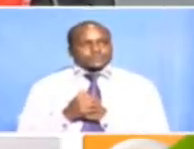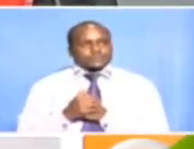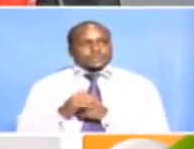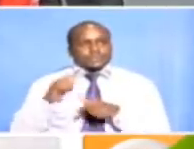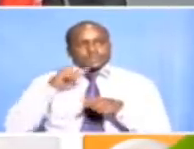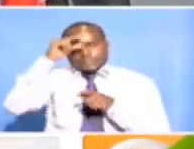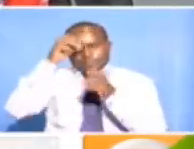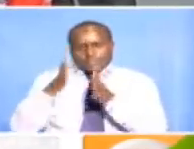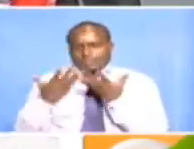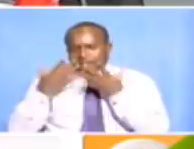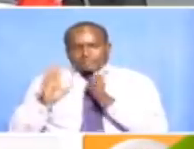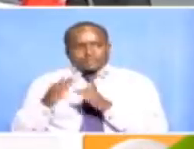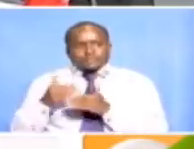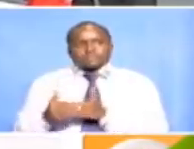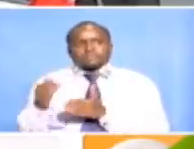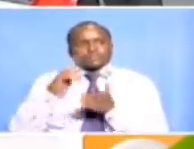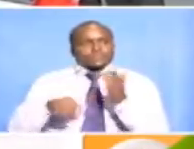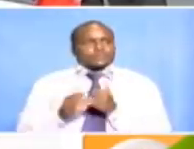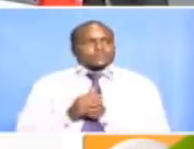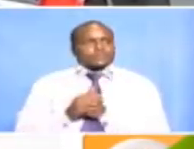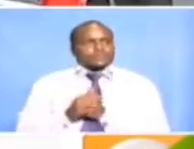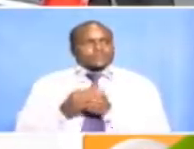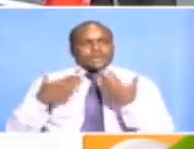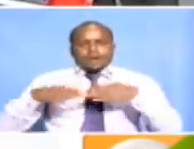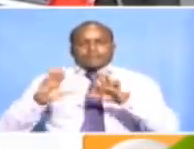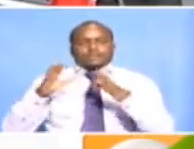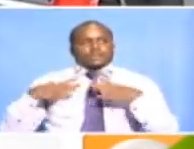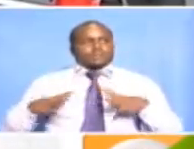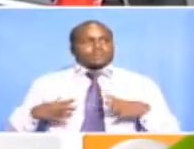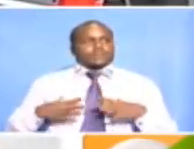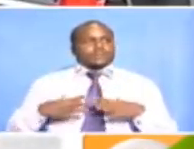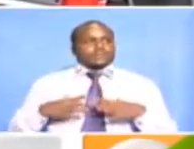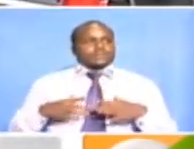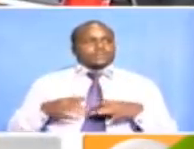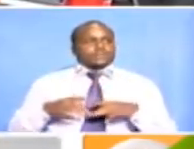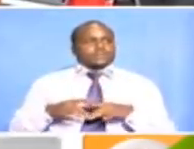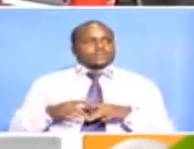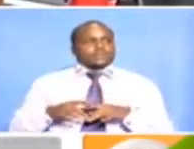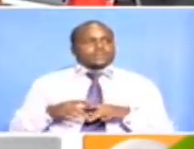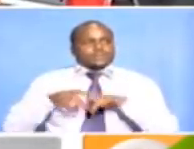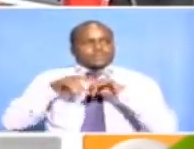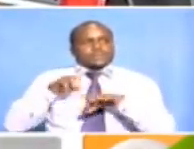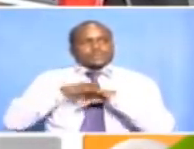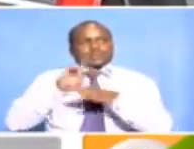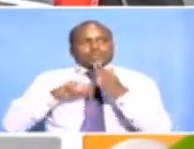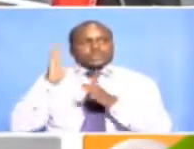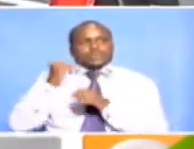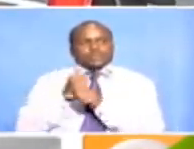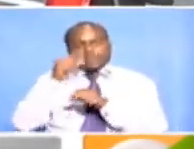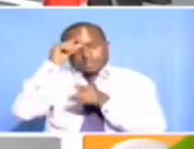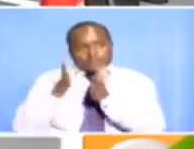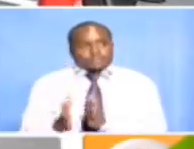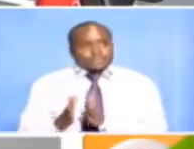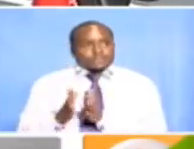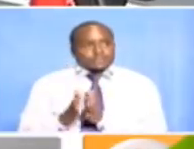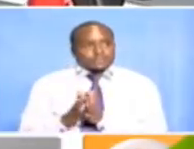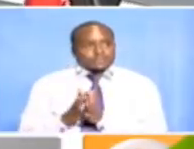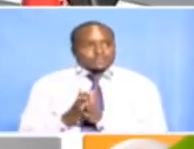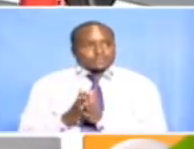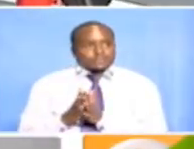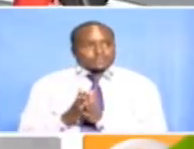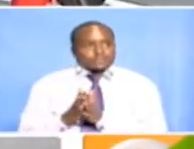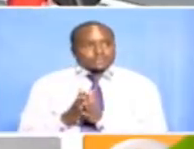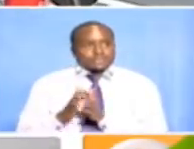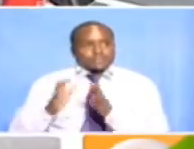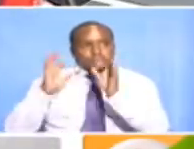governorship? I leave that to the people. Depends on what I'll do as the governor. If I do